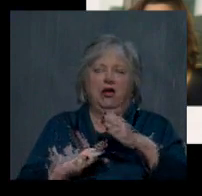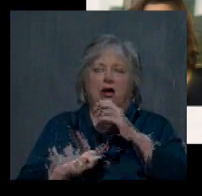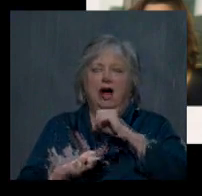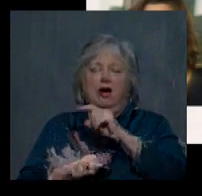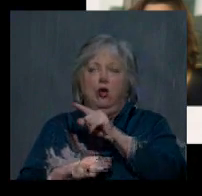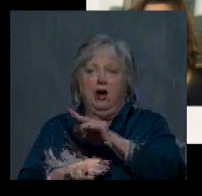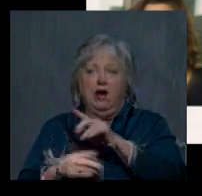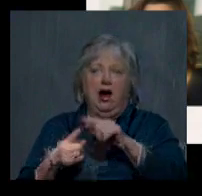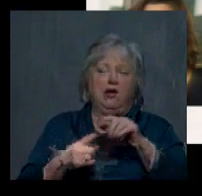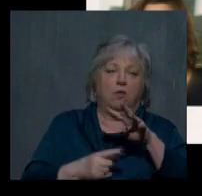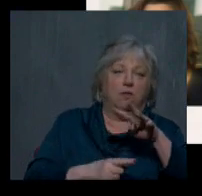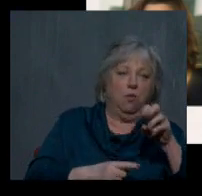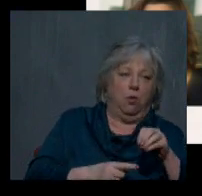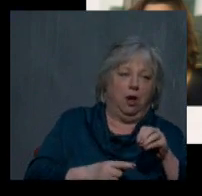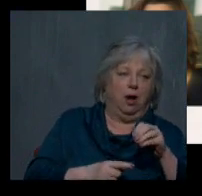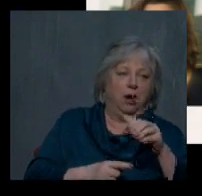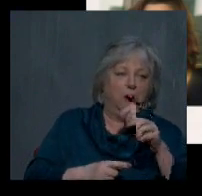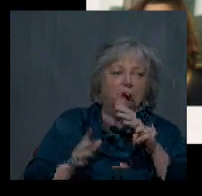40,